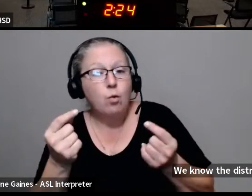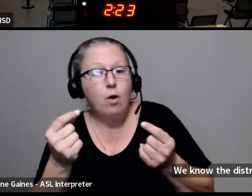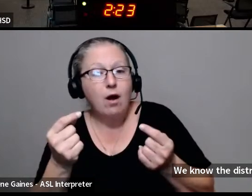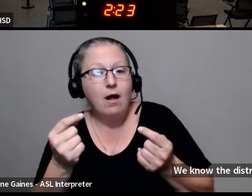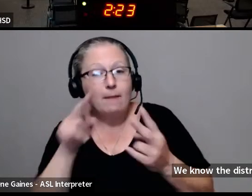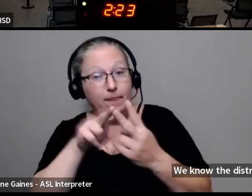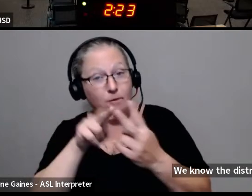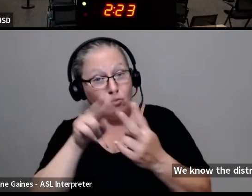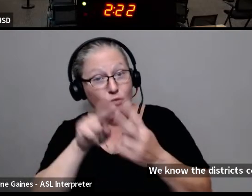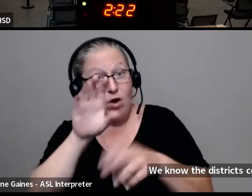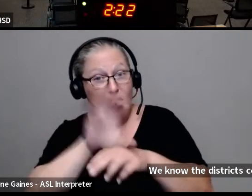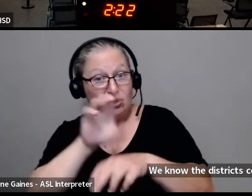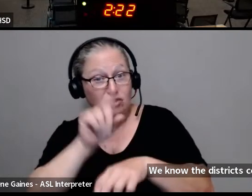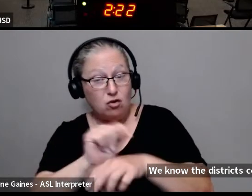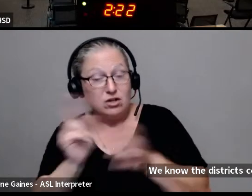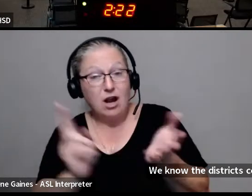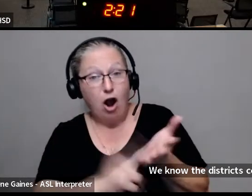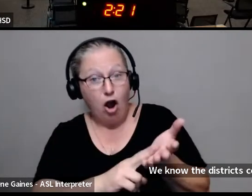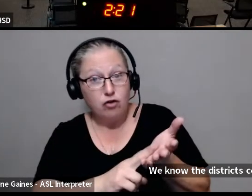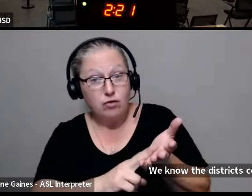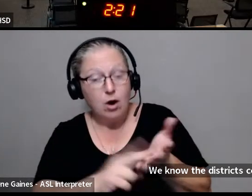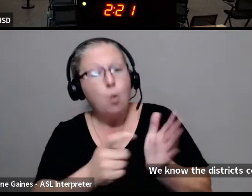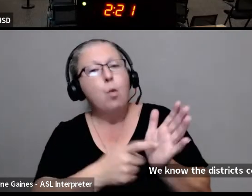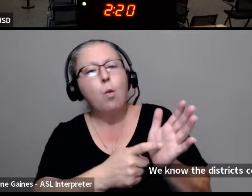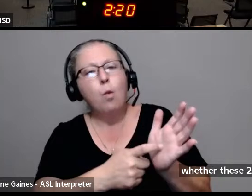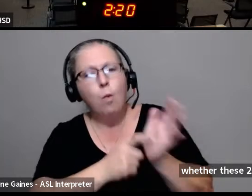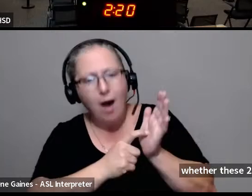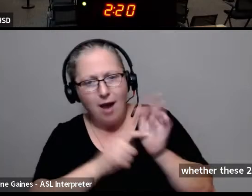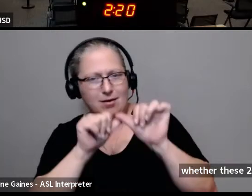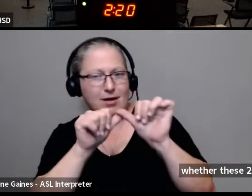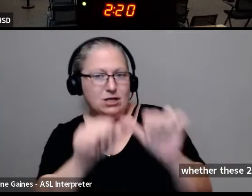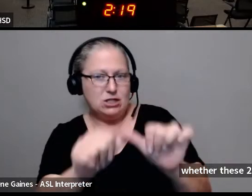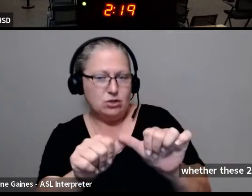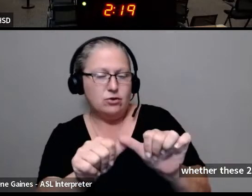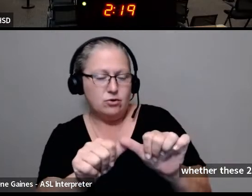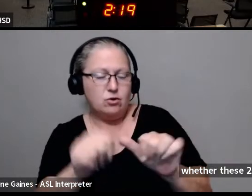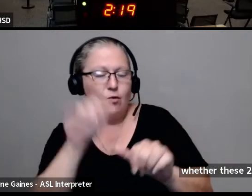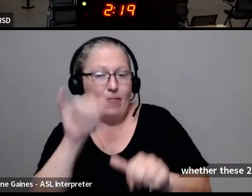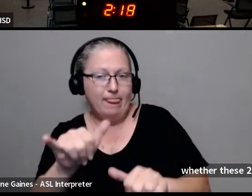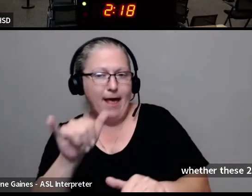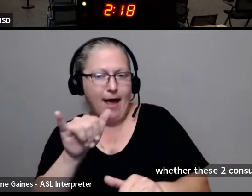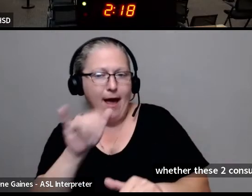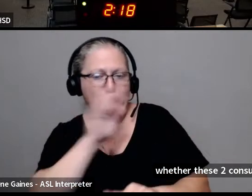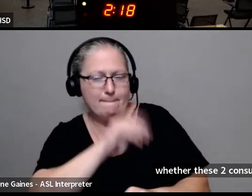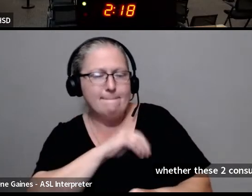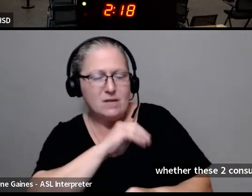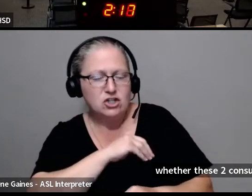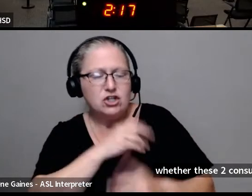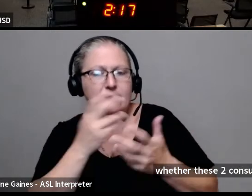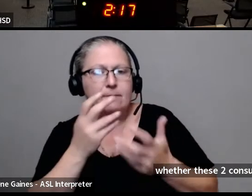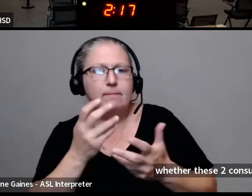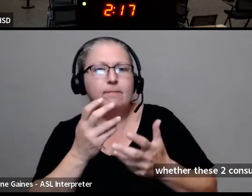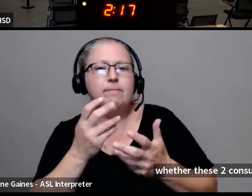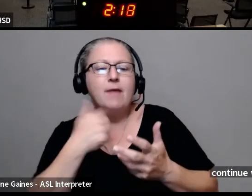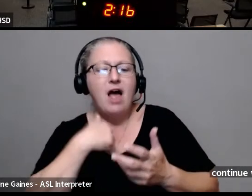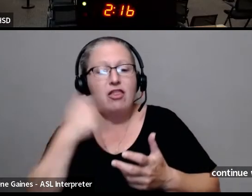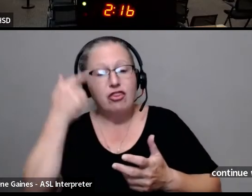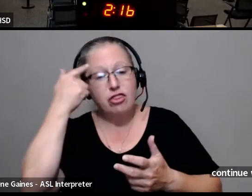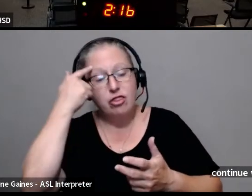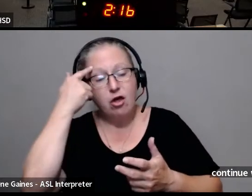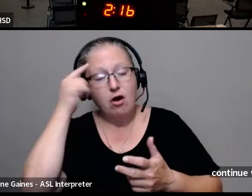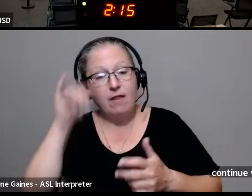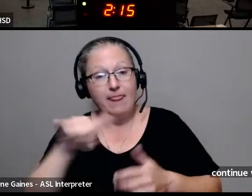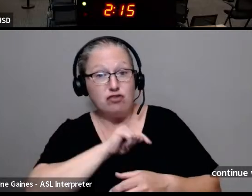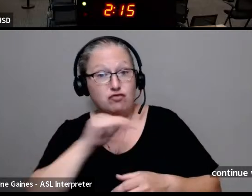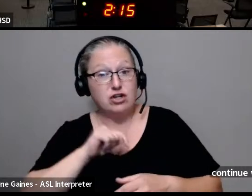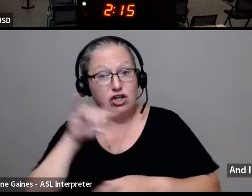two consulting contracts are required to continue with that mission. And I thought that